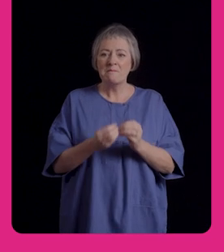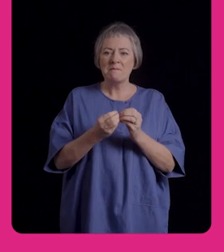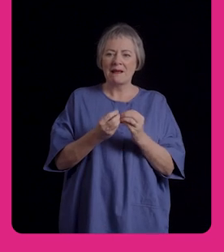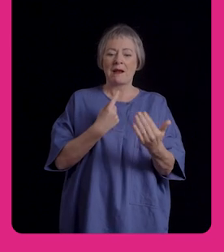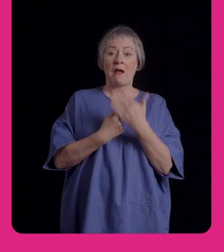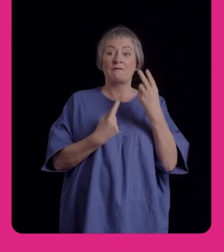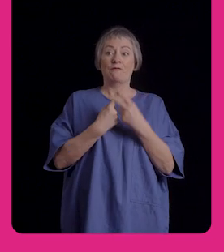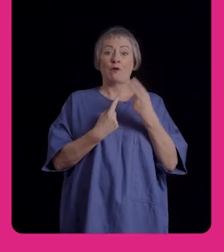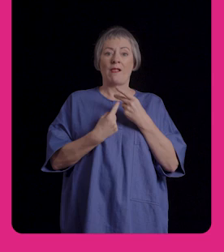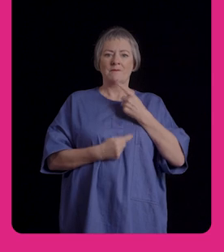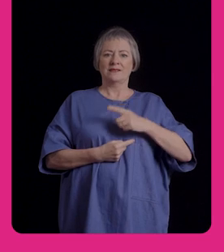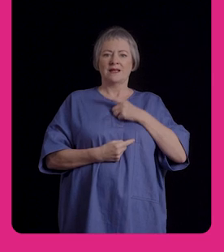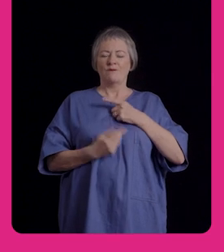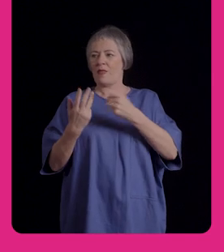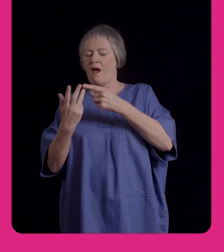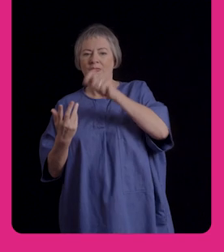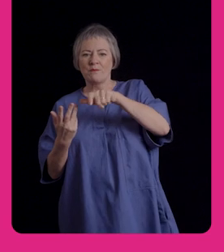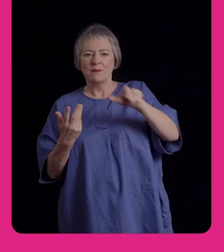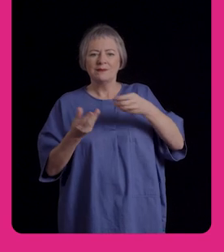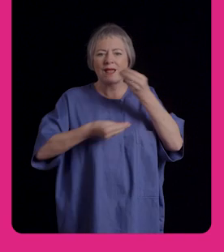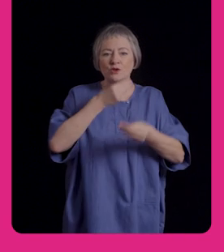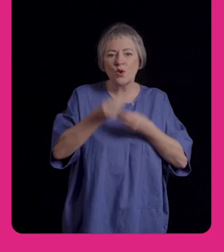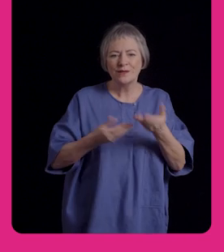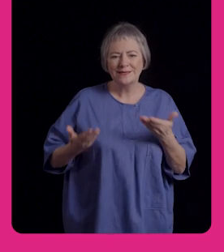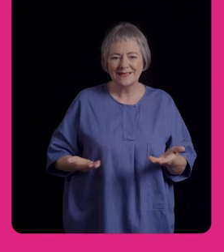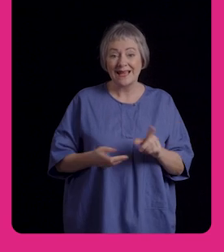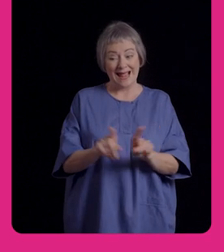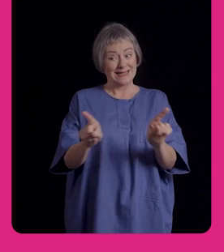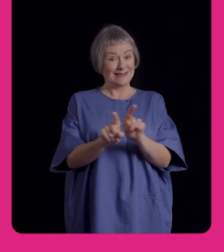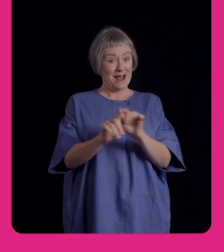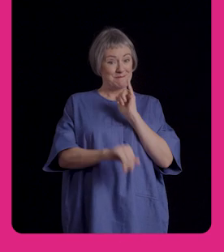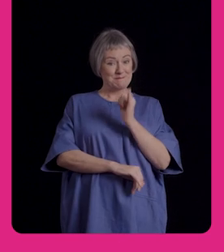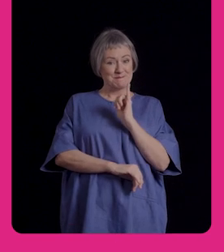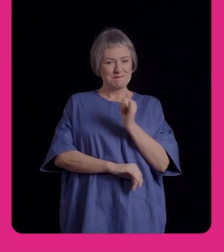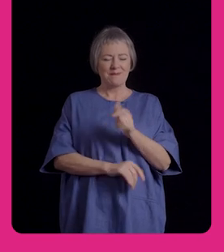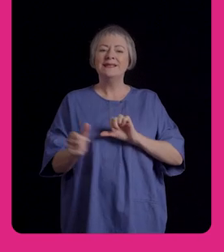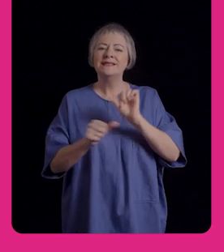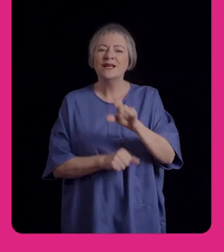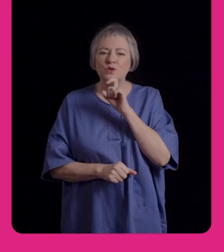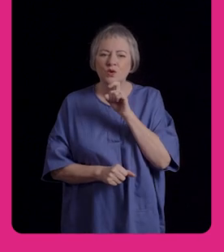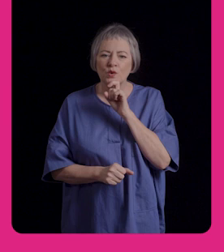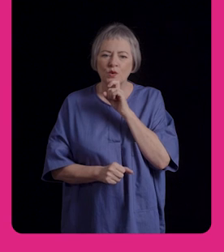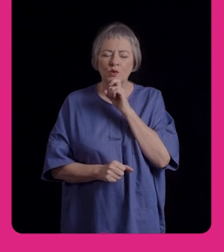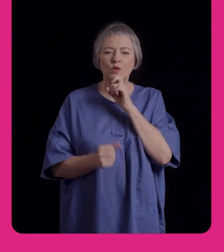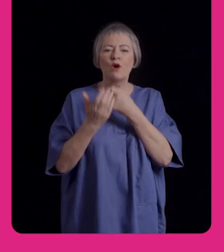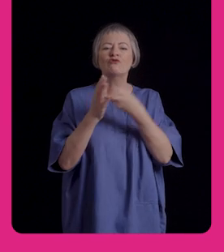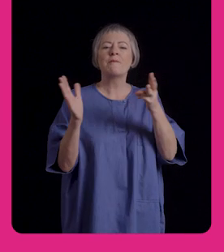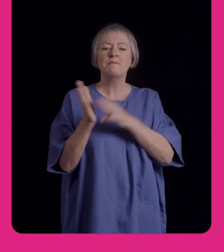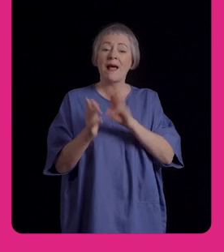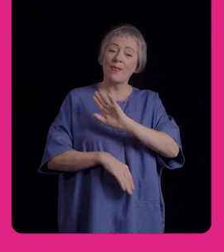making a fool of myself with other people telling stories today. Good, same, perfect. And next up I've got Ram,